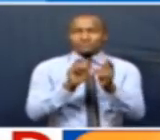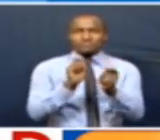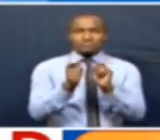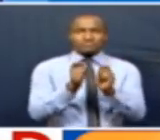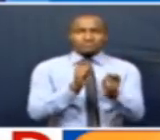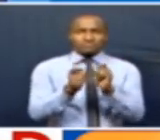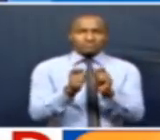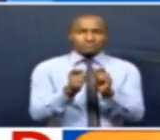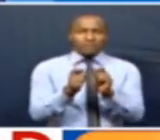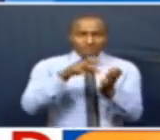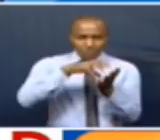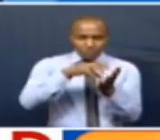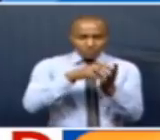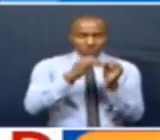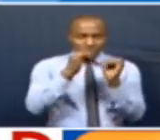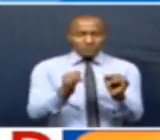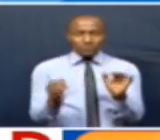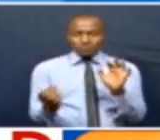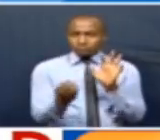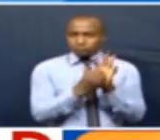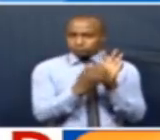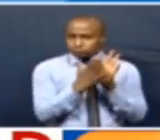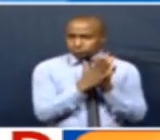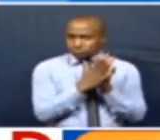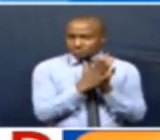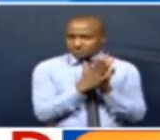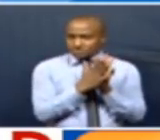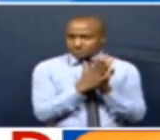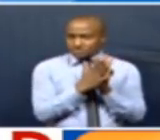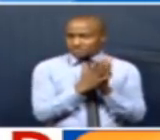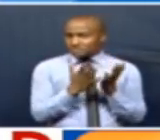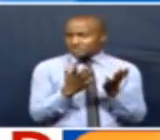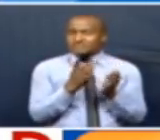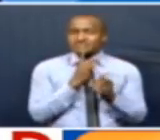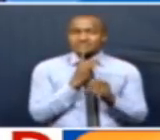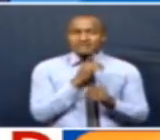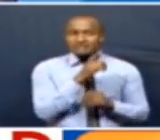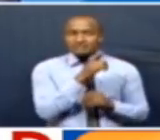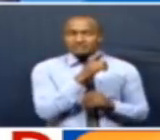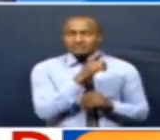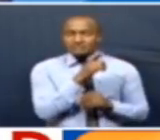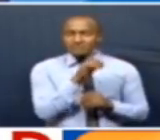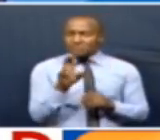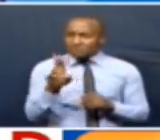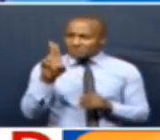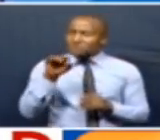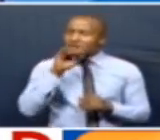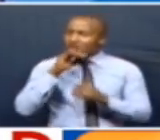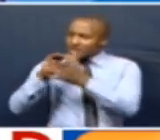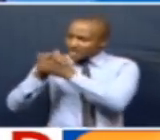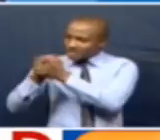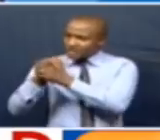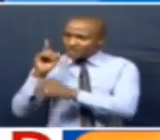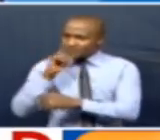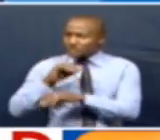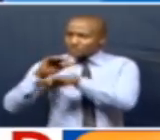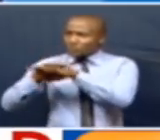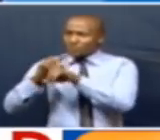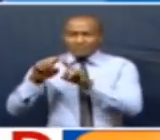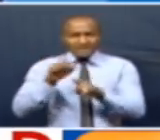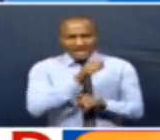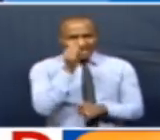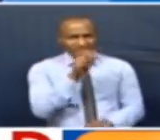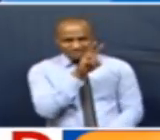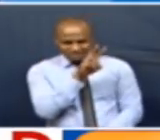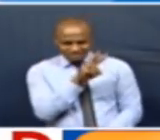now accuse the Deputy President of selfish political interests in the wake of the Uhuru-Raila handshake. But in a quick rejoinder, an